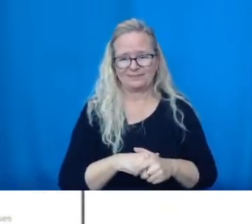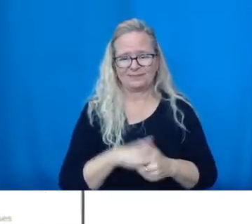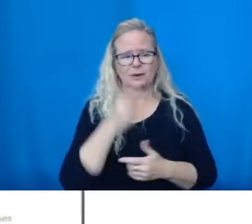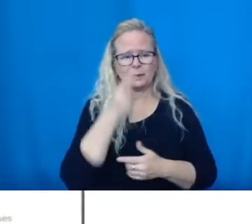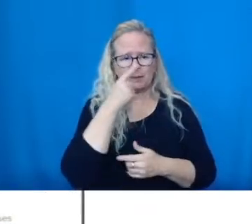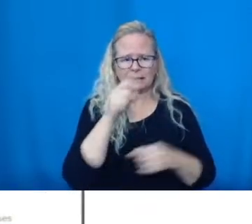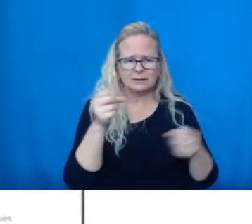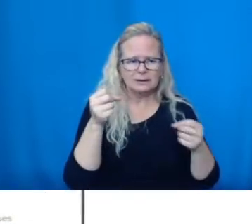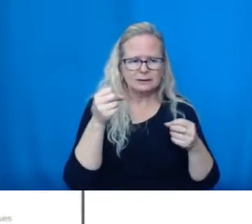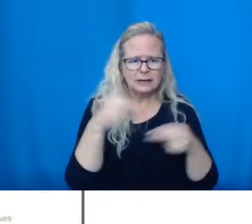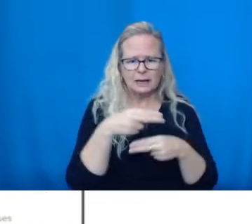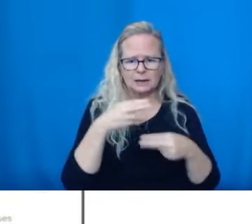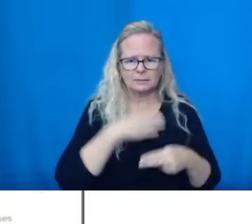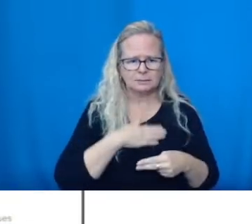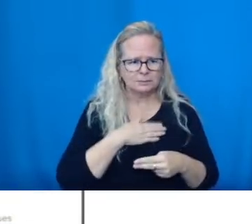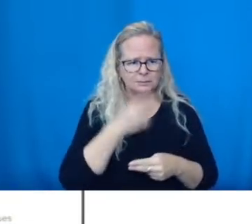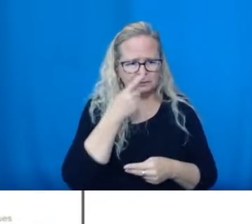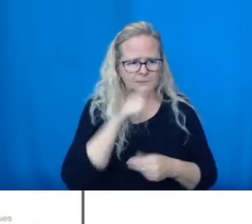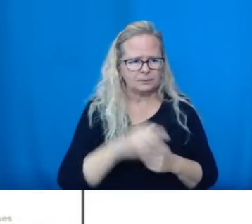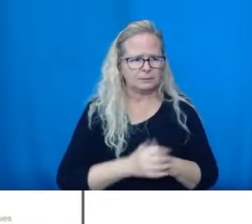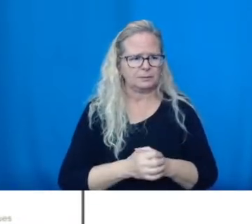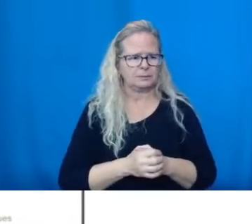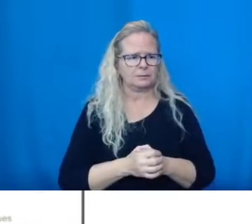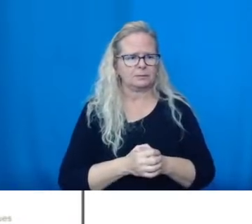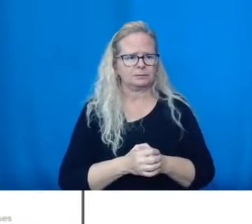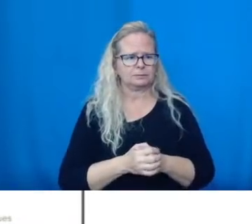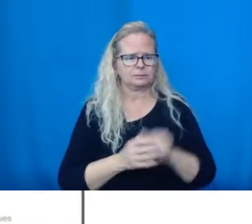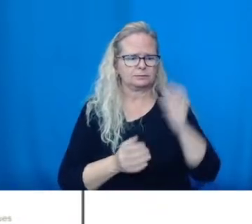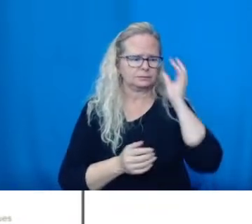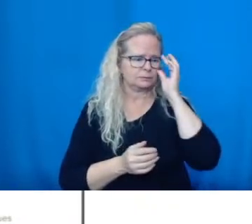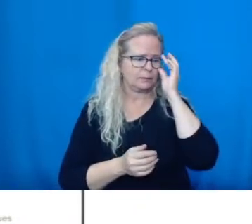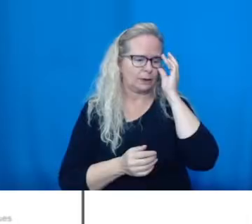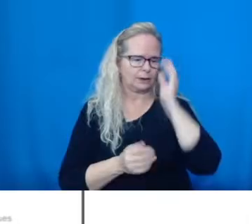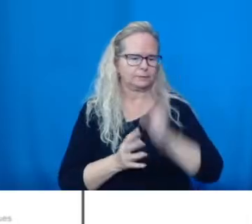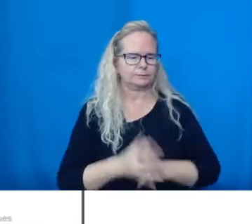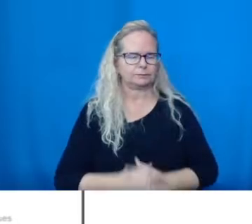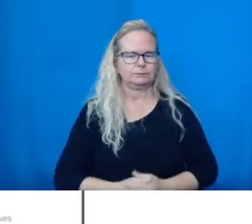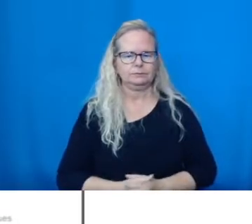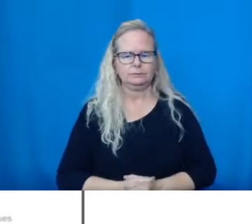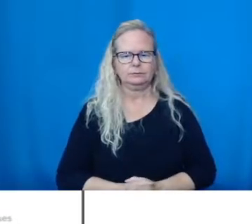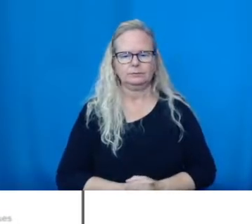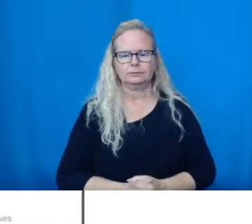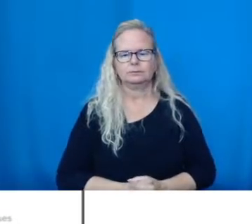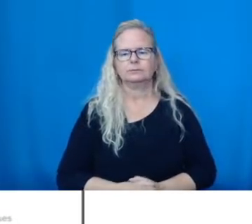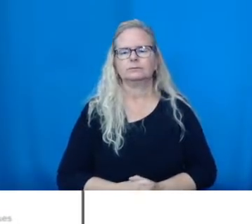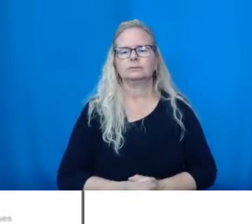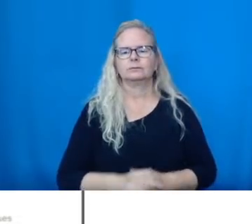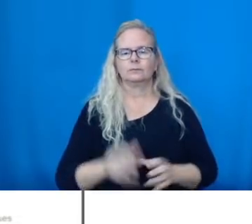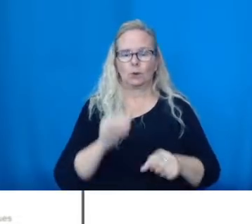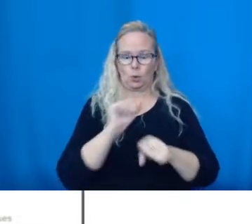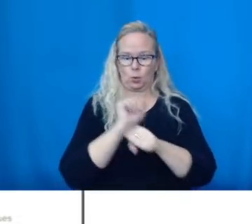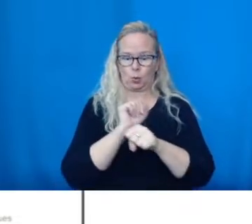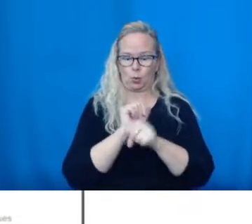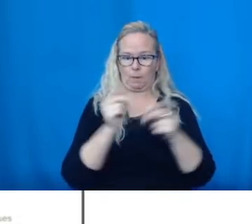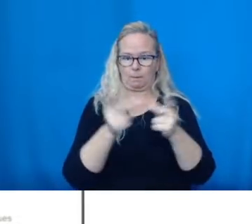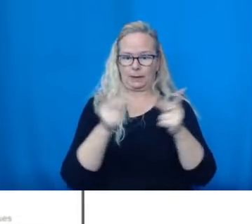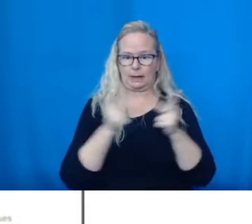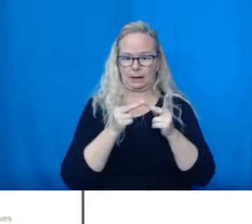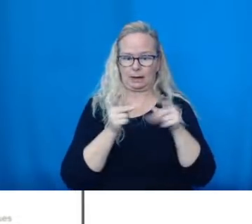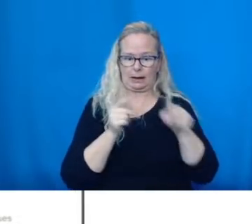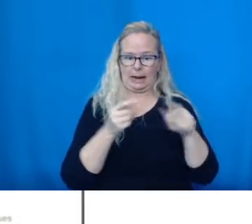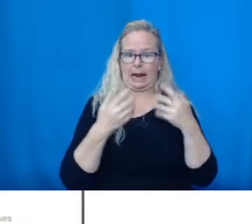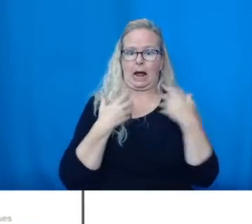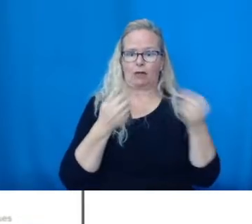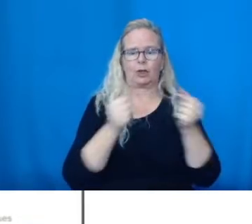I'm former president of Workplace Health Without Borders and also current board member. We have a big international group of occupational